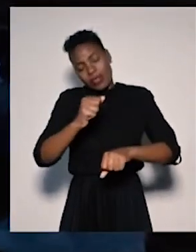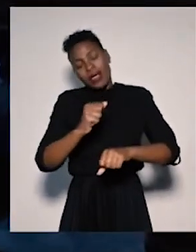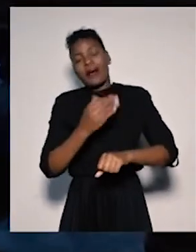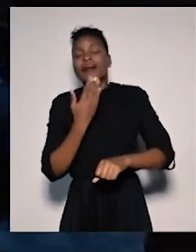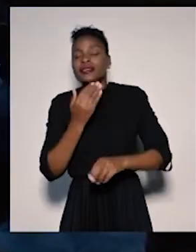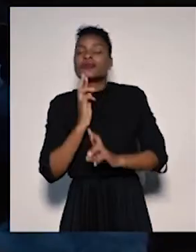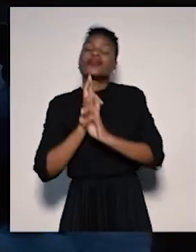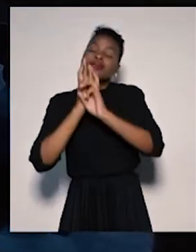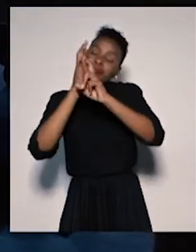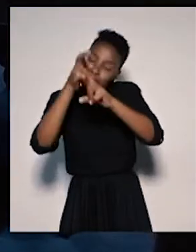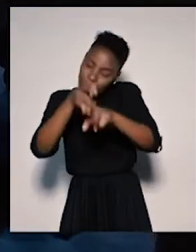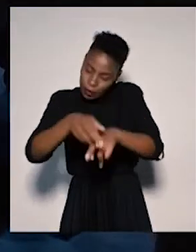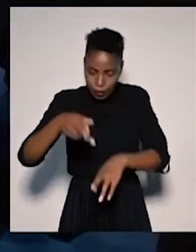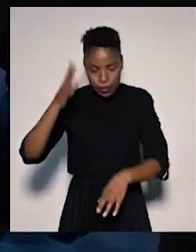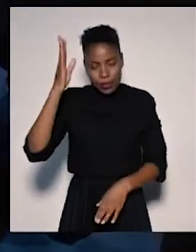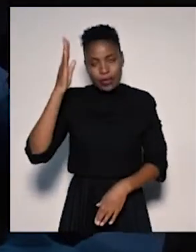him?